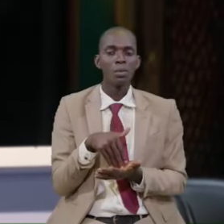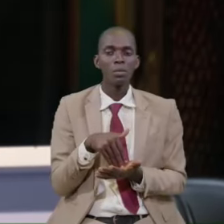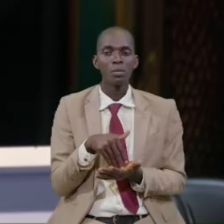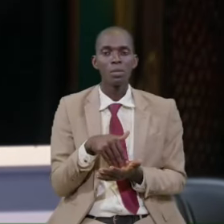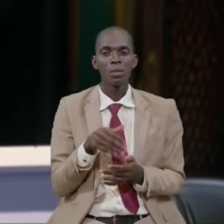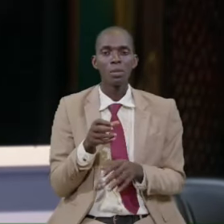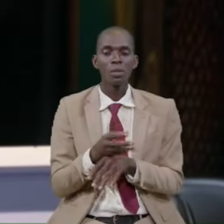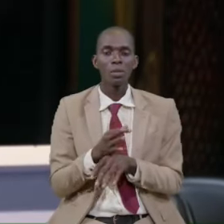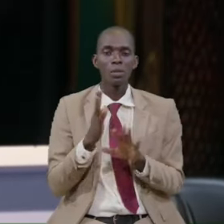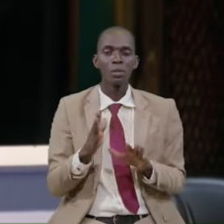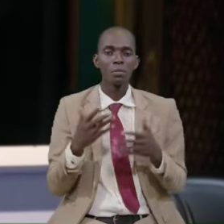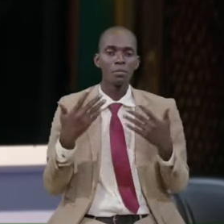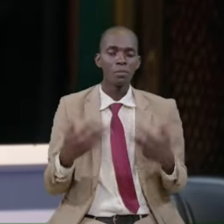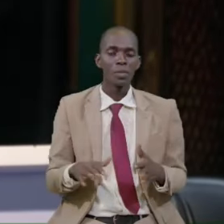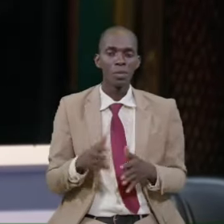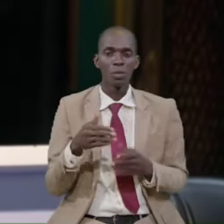signify?